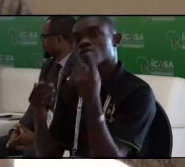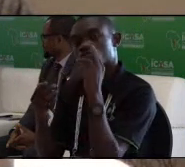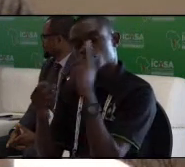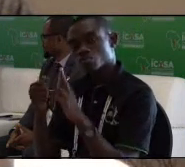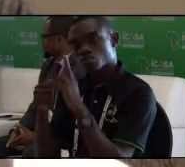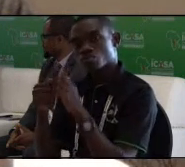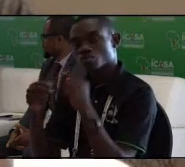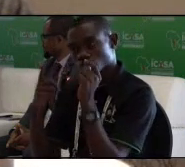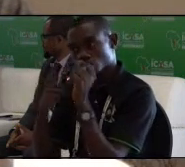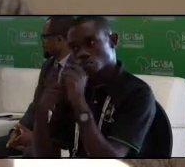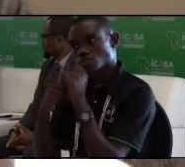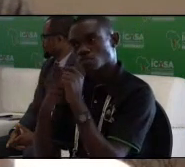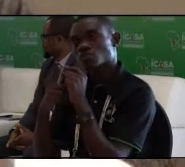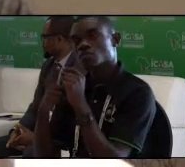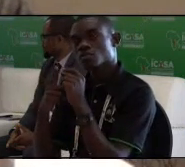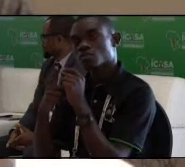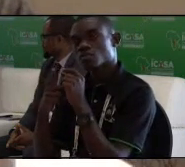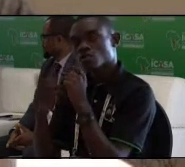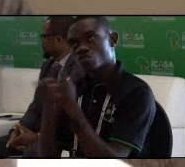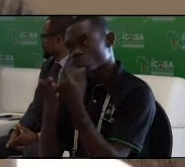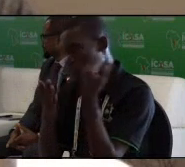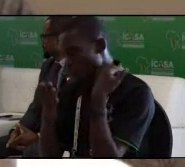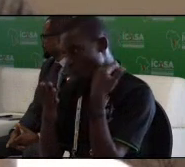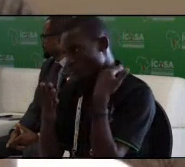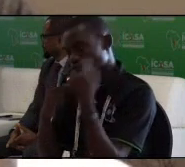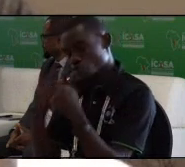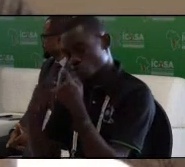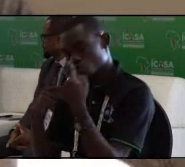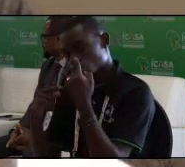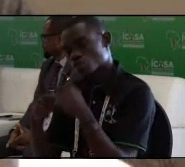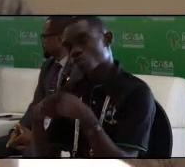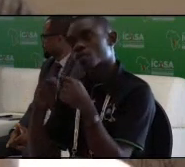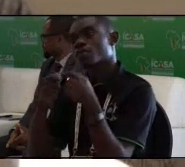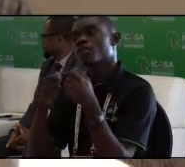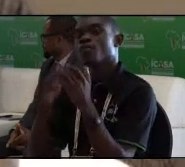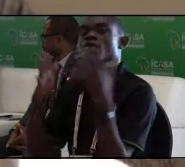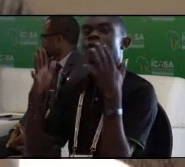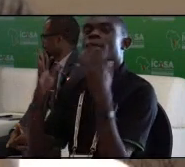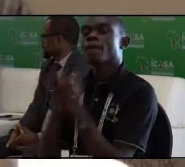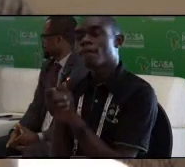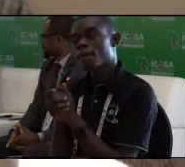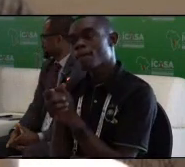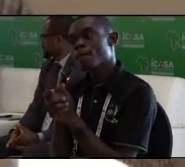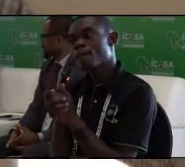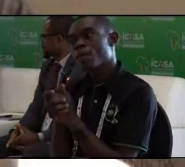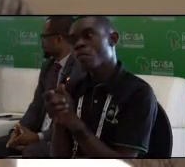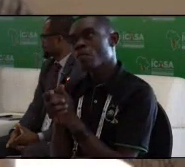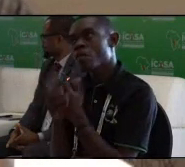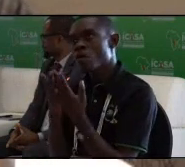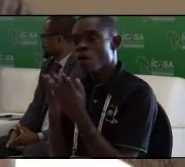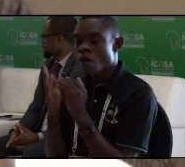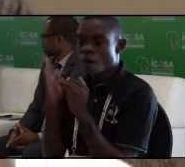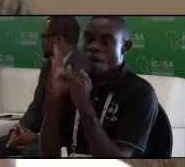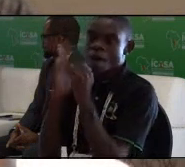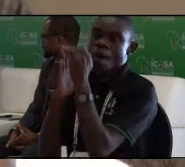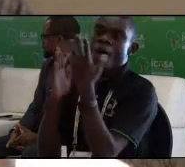PEPFAR. That's what we've been doing for the last couple of years. Now, surprisingly, the demand for both actually